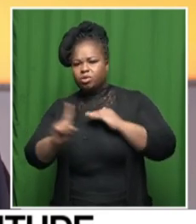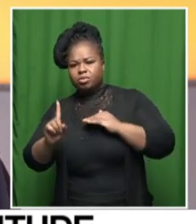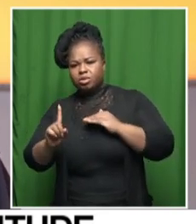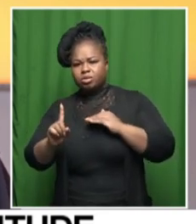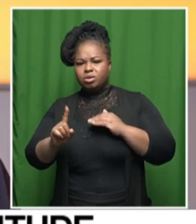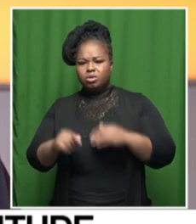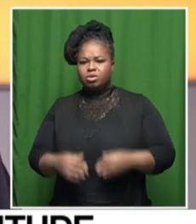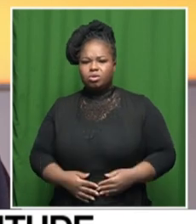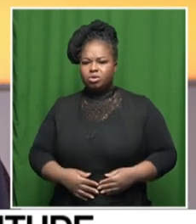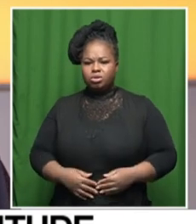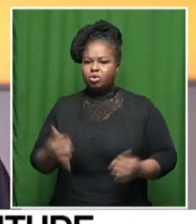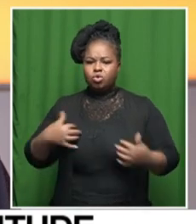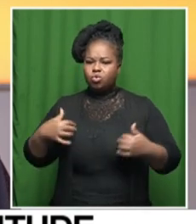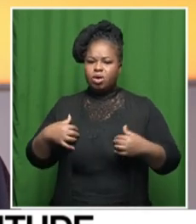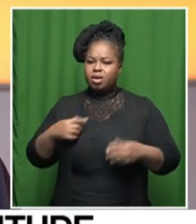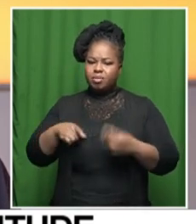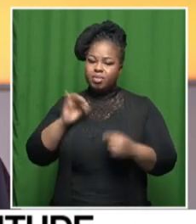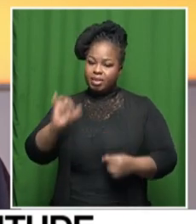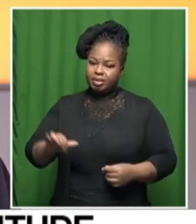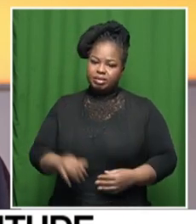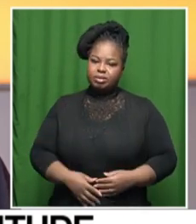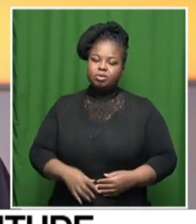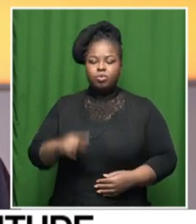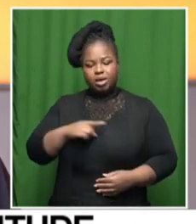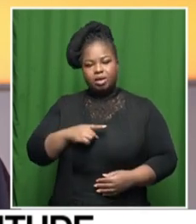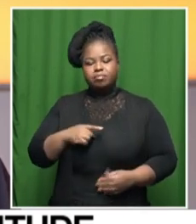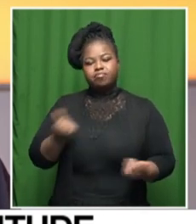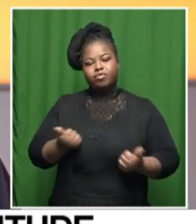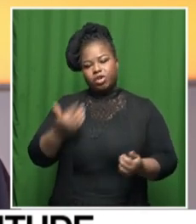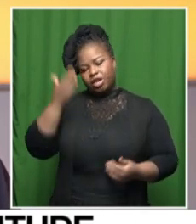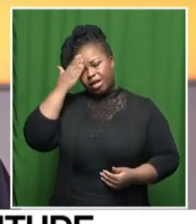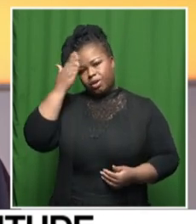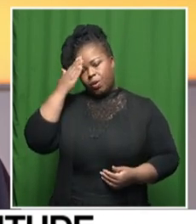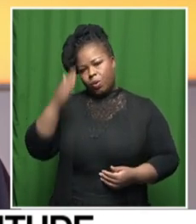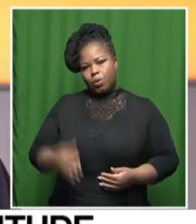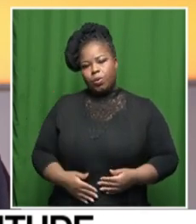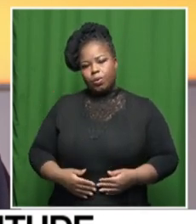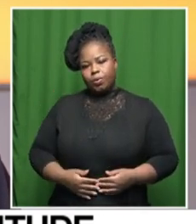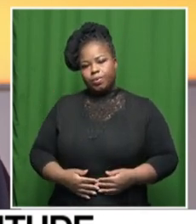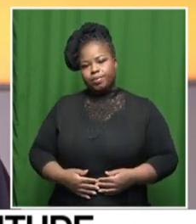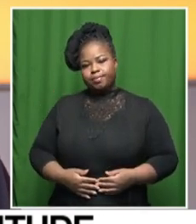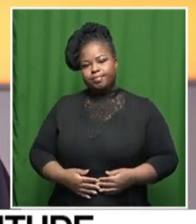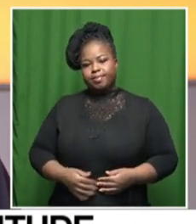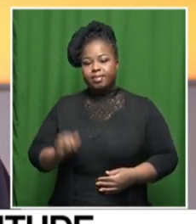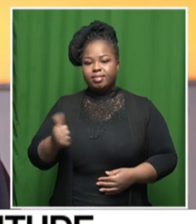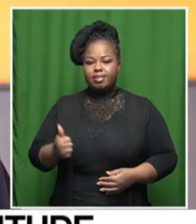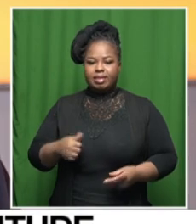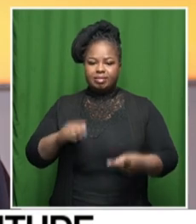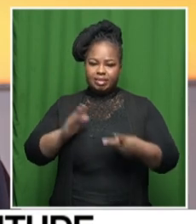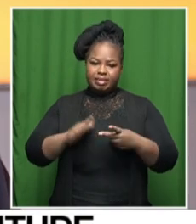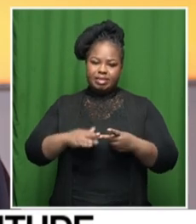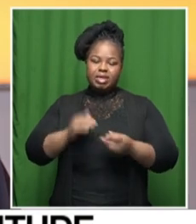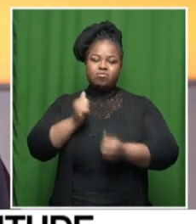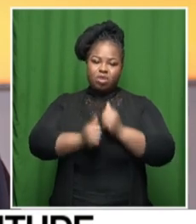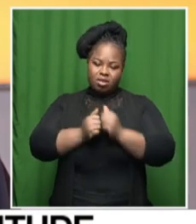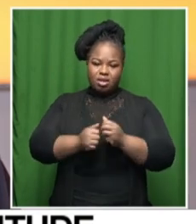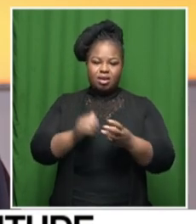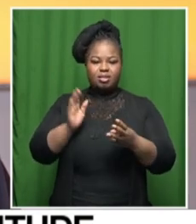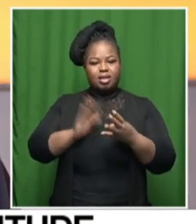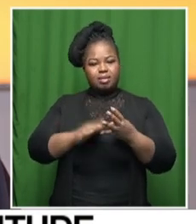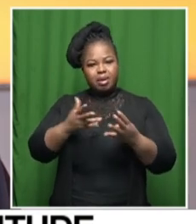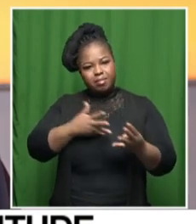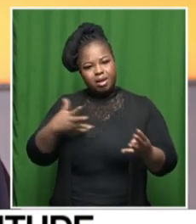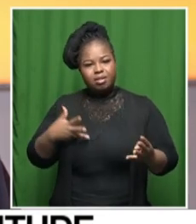them, you do not have to worry about that because I already know. Mm. And then my second brother and her.